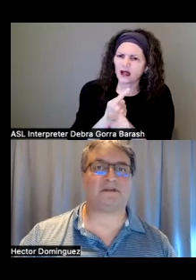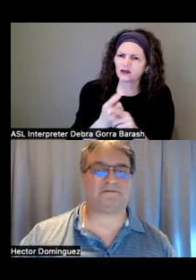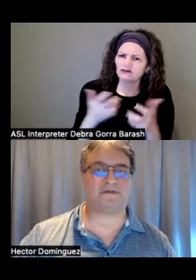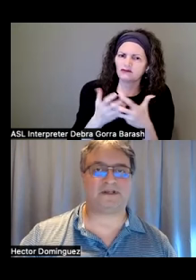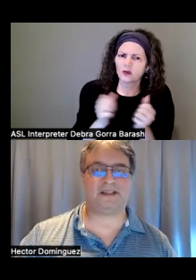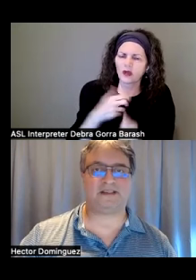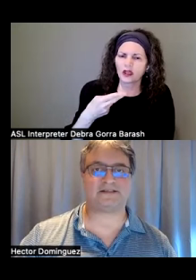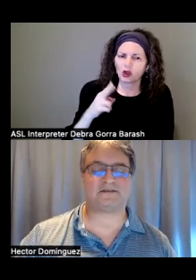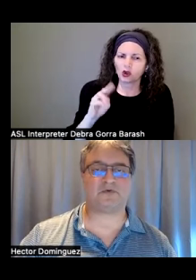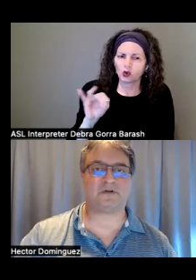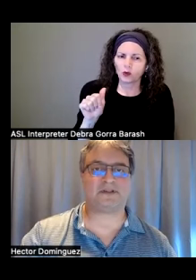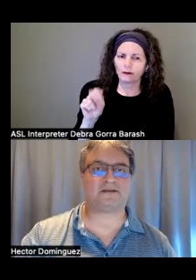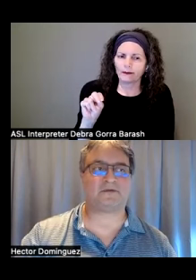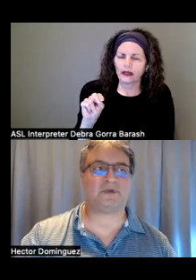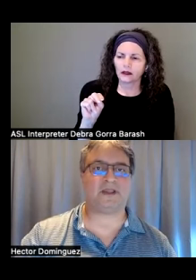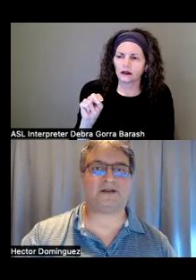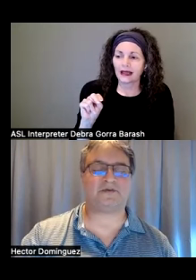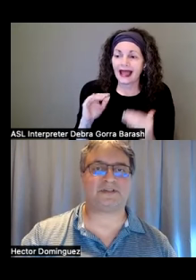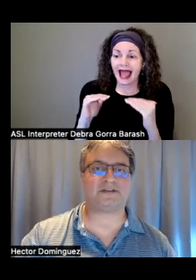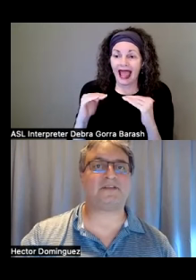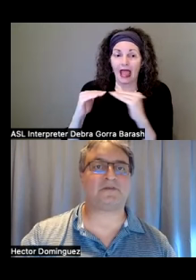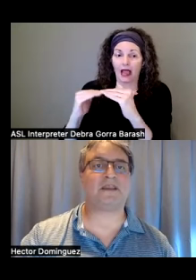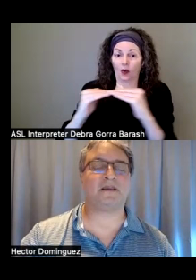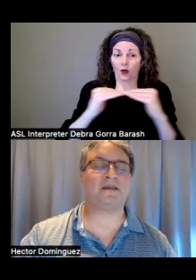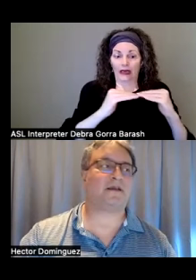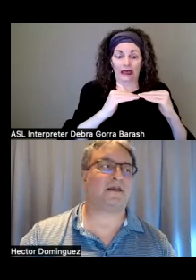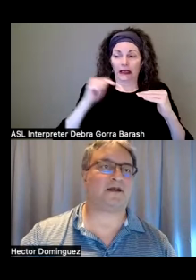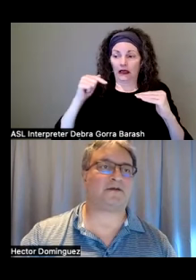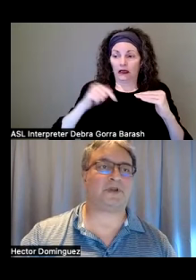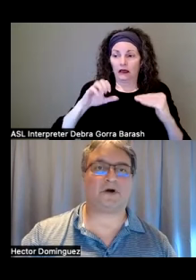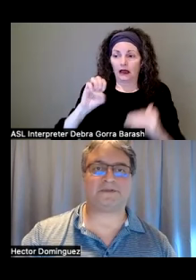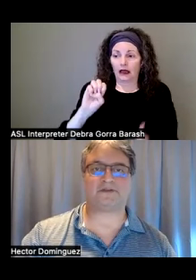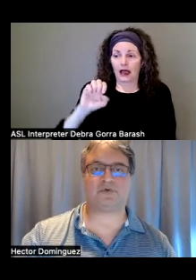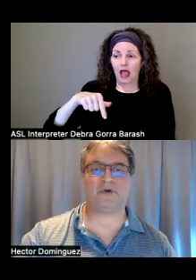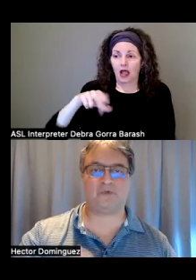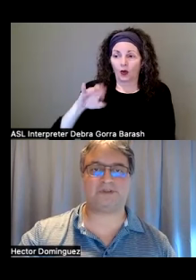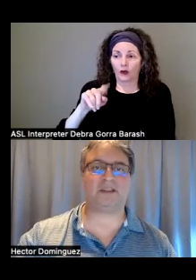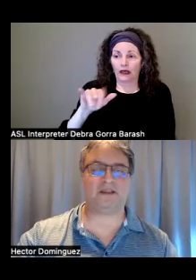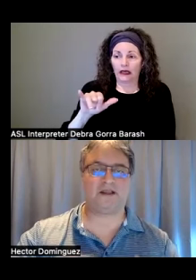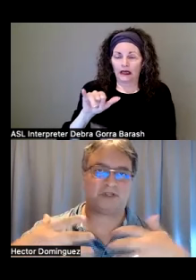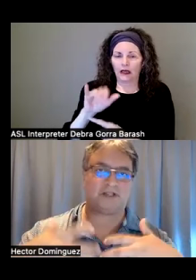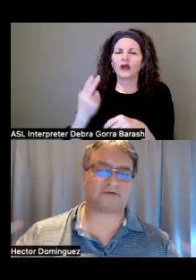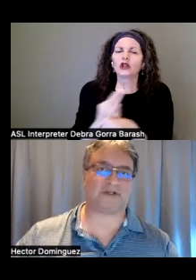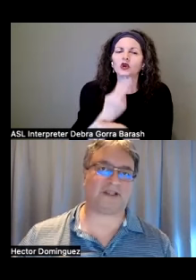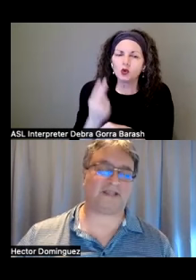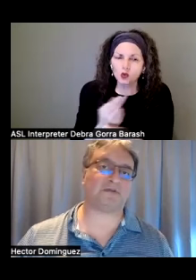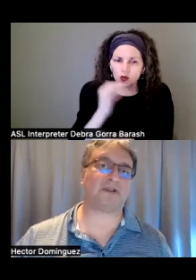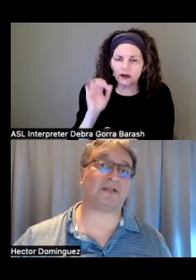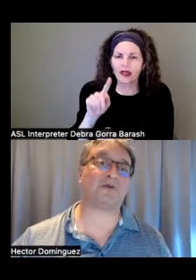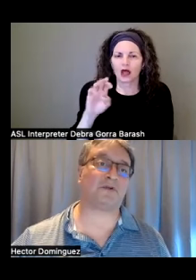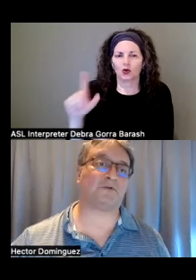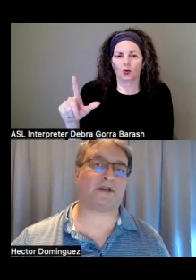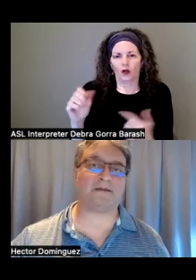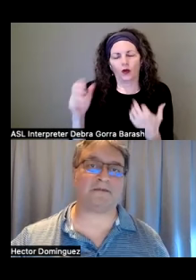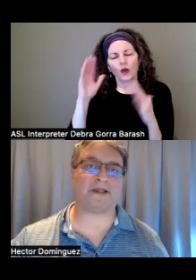Equity definitely is a tool that we are using day to day. And we hope that through equity, we can actually get to